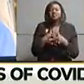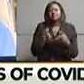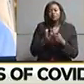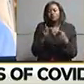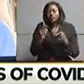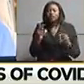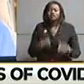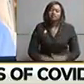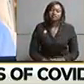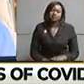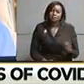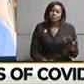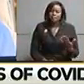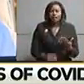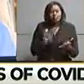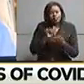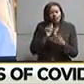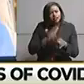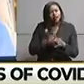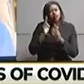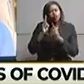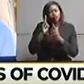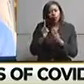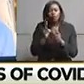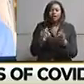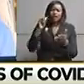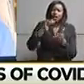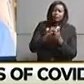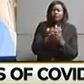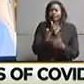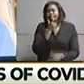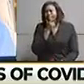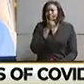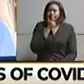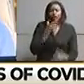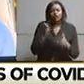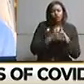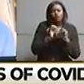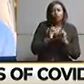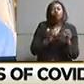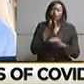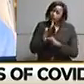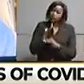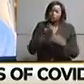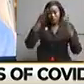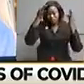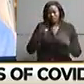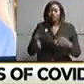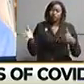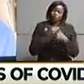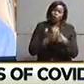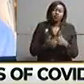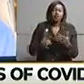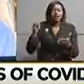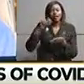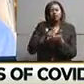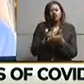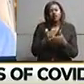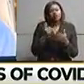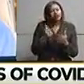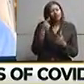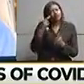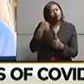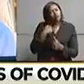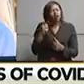At that time we were still hoping that to not close the airport, but eventually we were forced to close the airport. So for me, I think